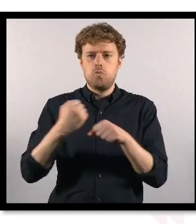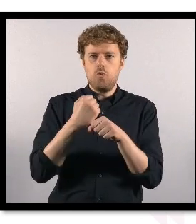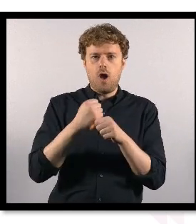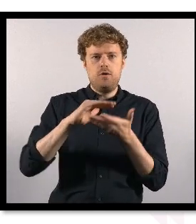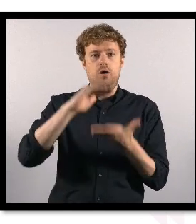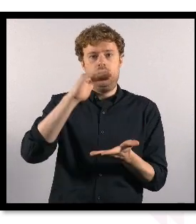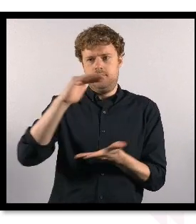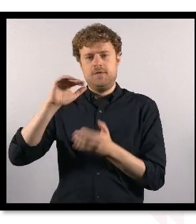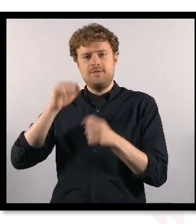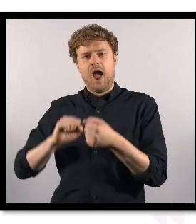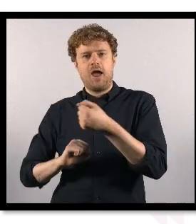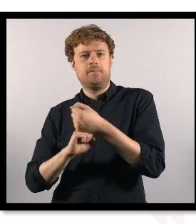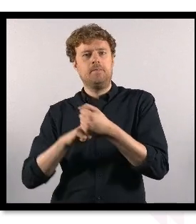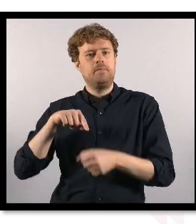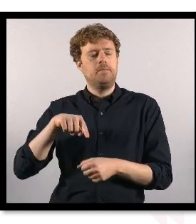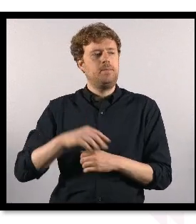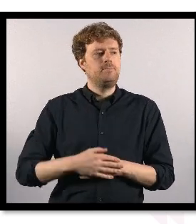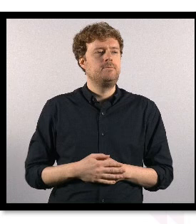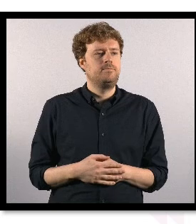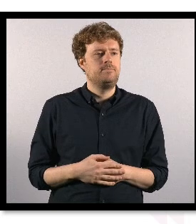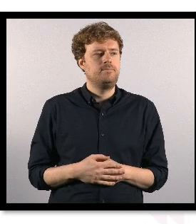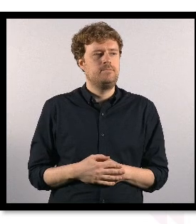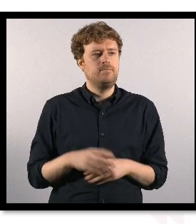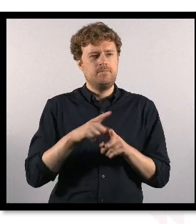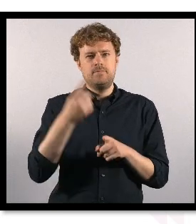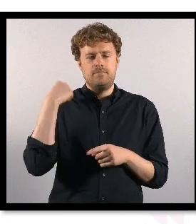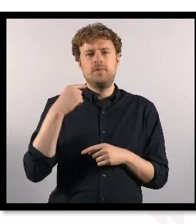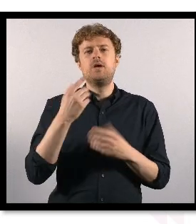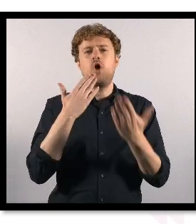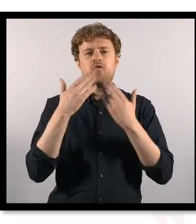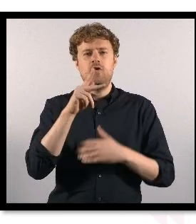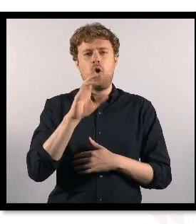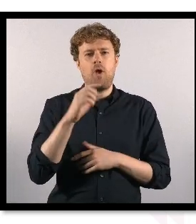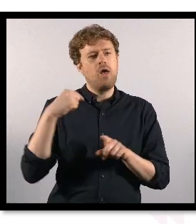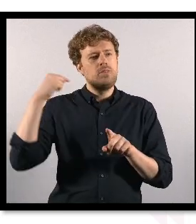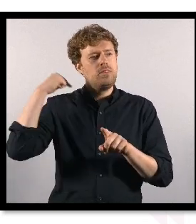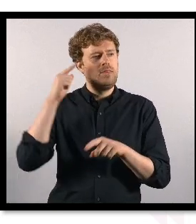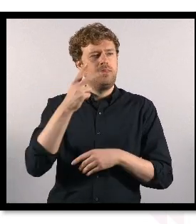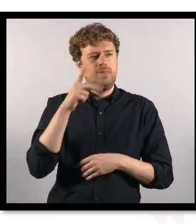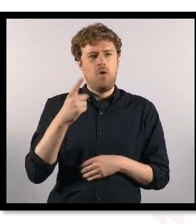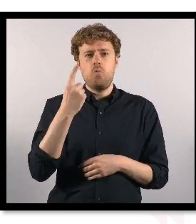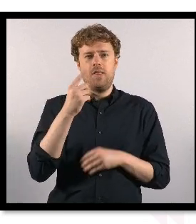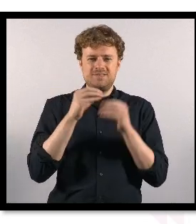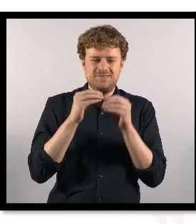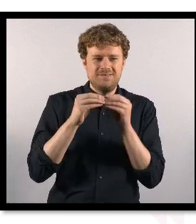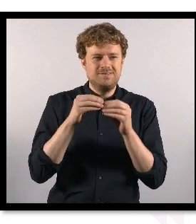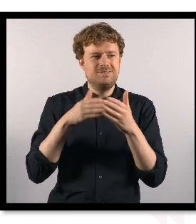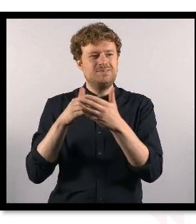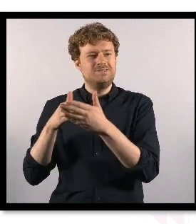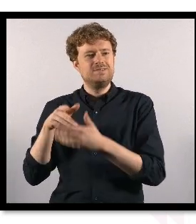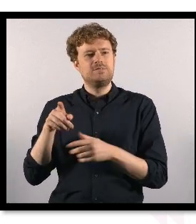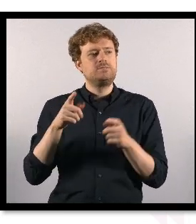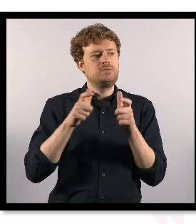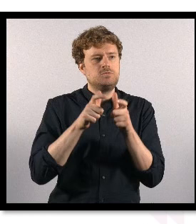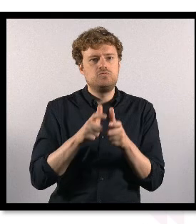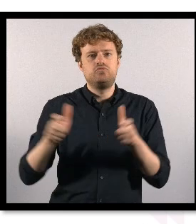was scaling out to be able to help the projects mature and handle the load that comes in. So we had a lot